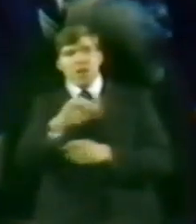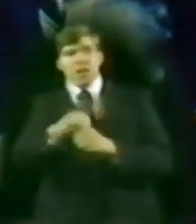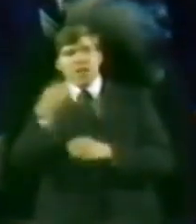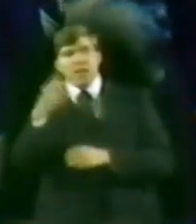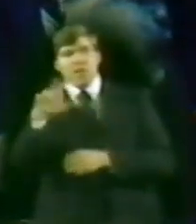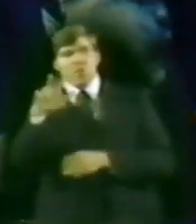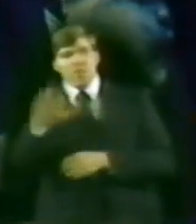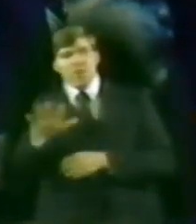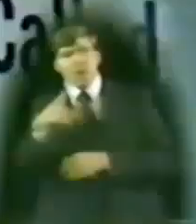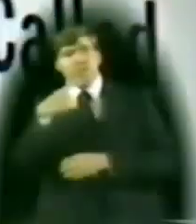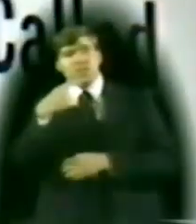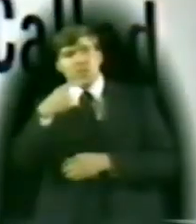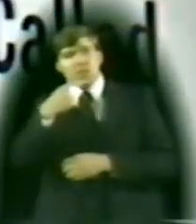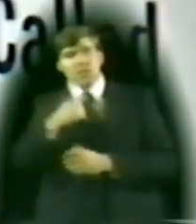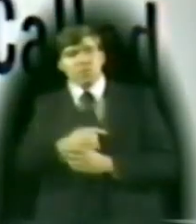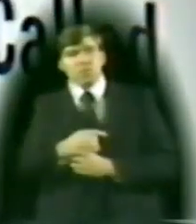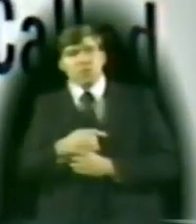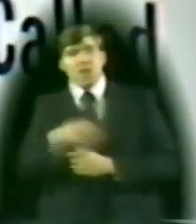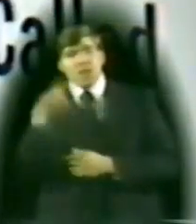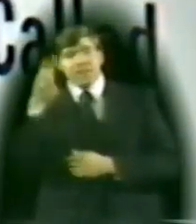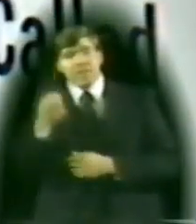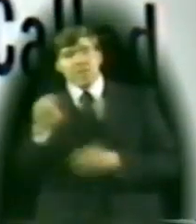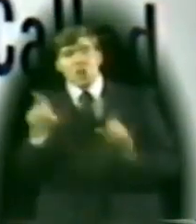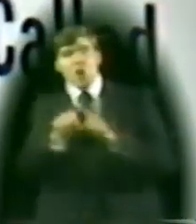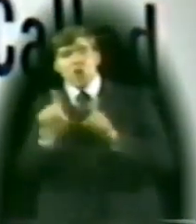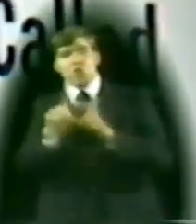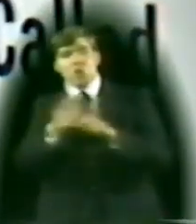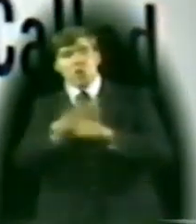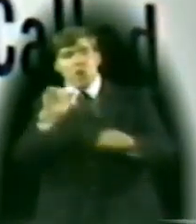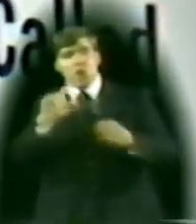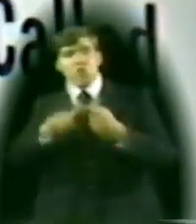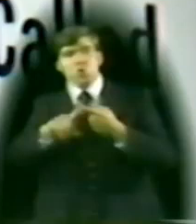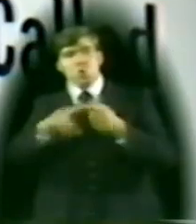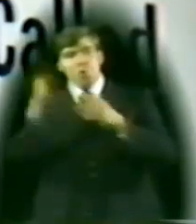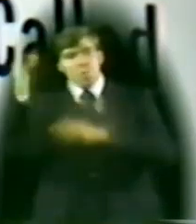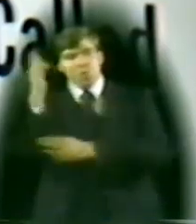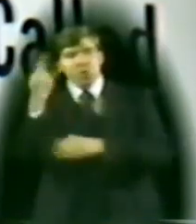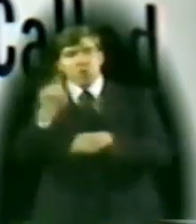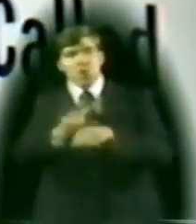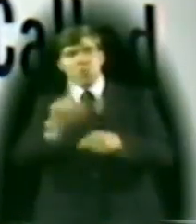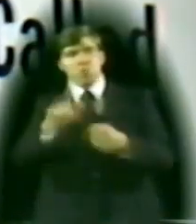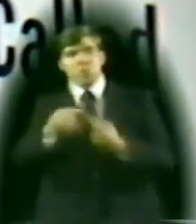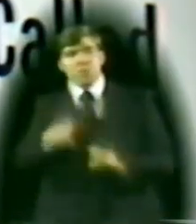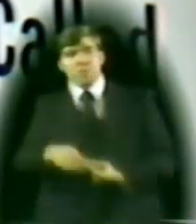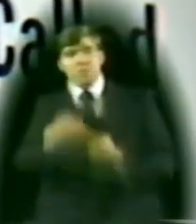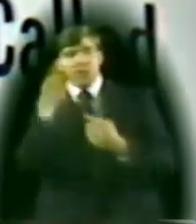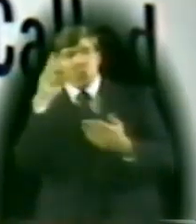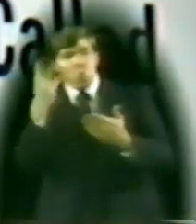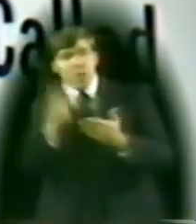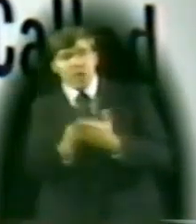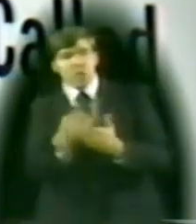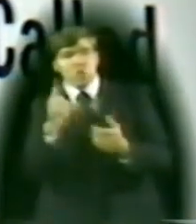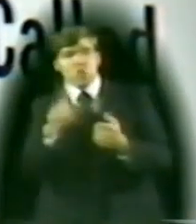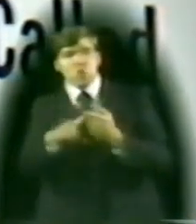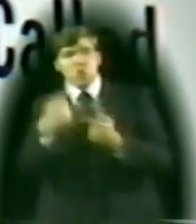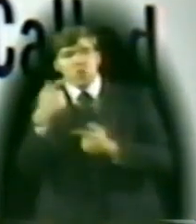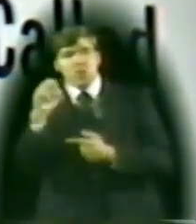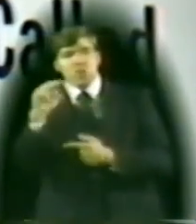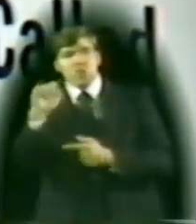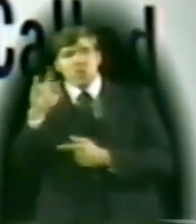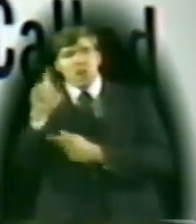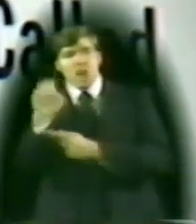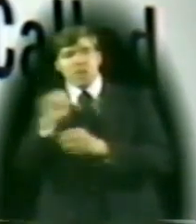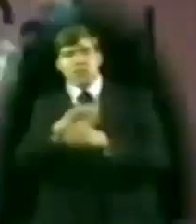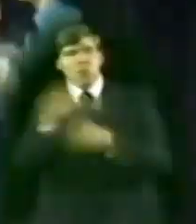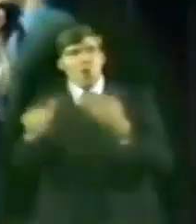1835, saying, "The 70 are also called to preach the gospel and to be special witnesses unto the Gentiles in all the